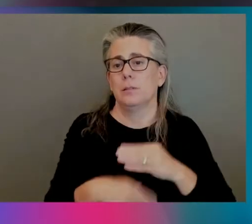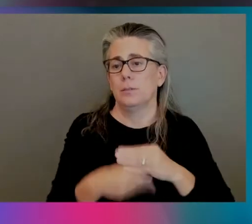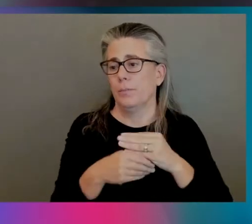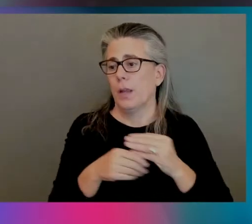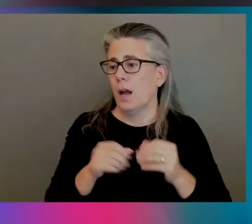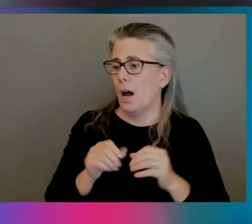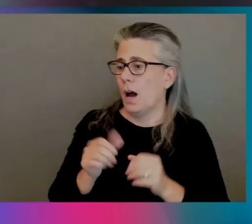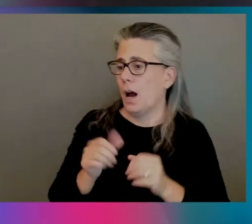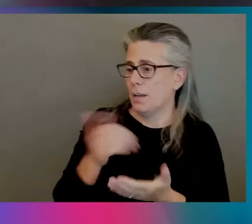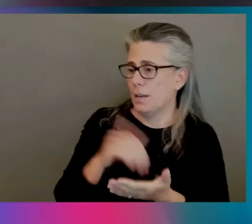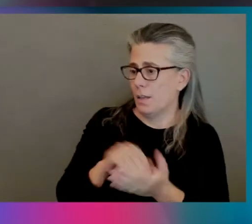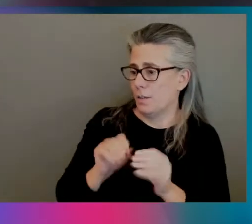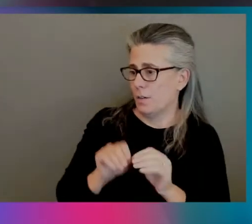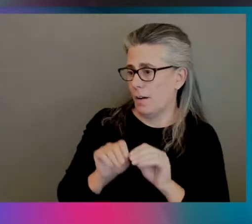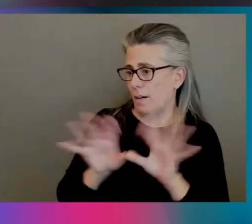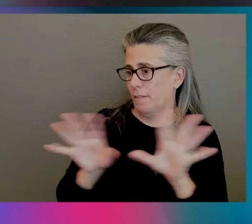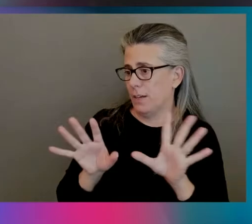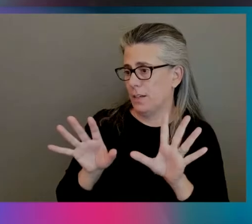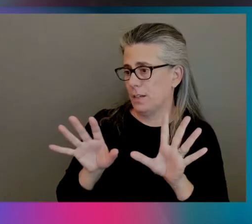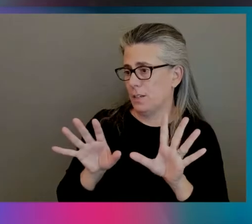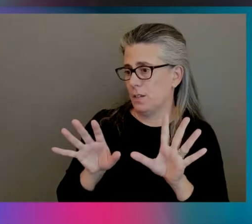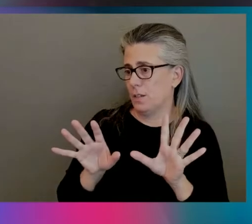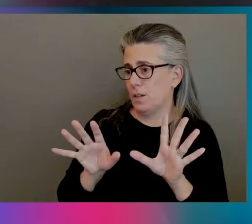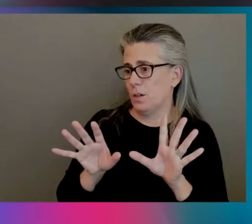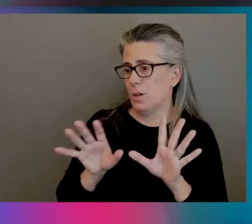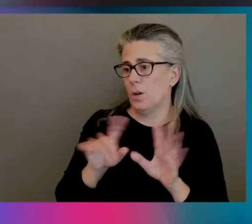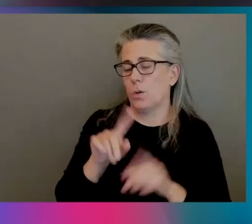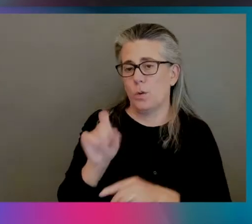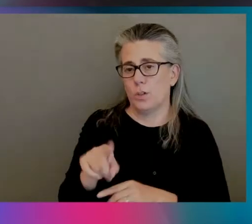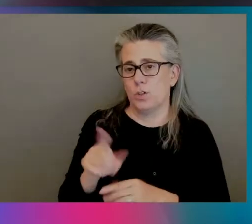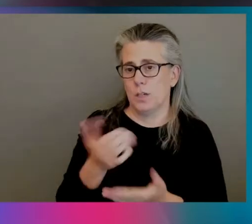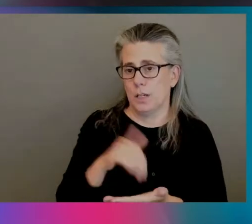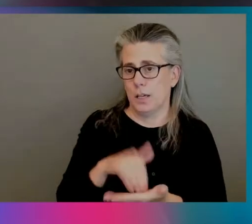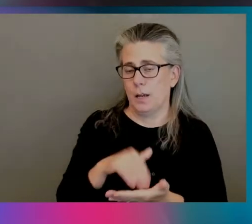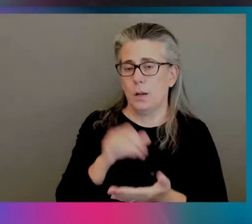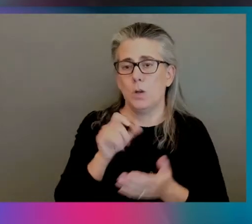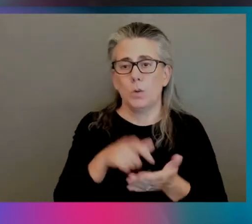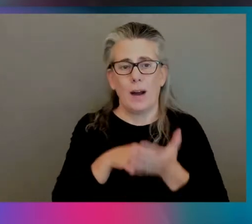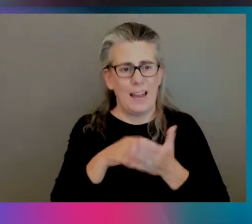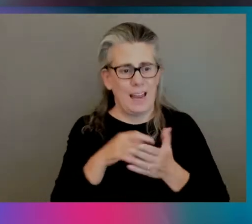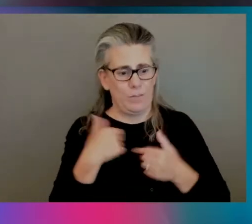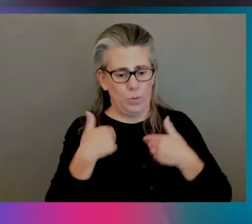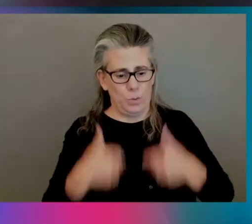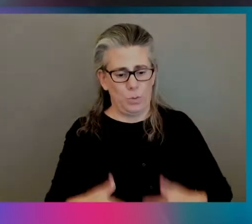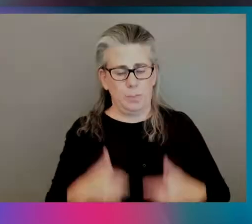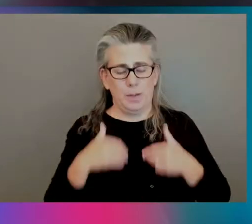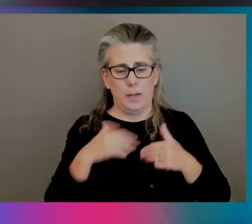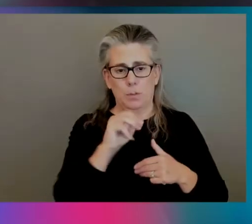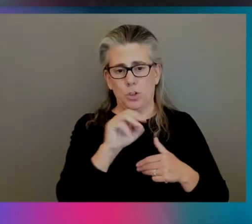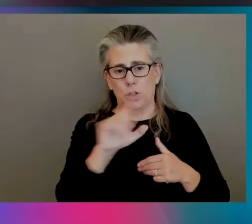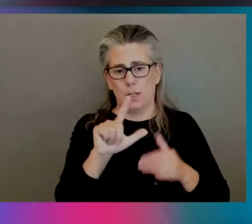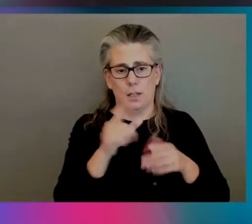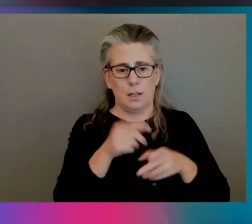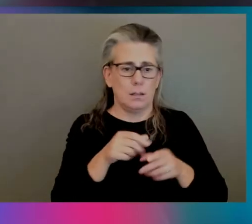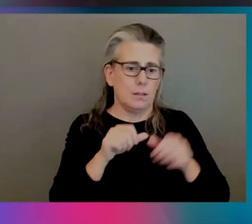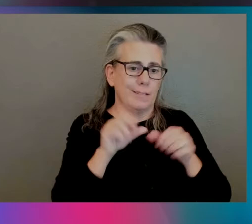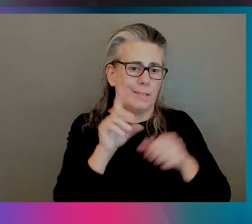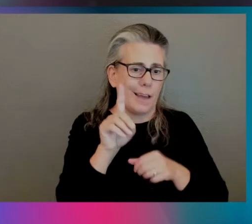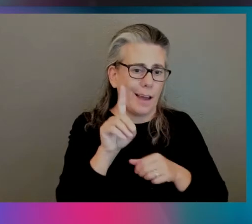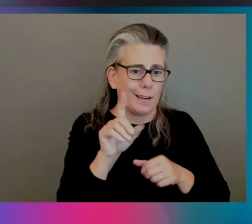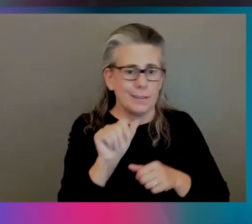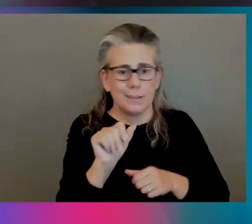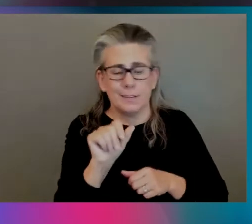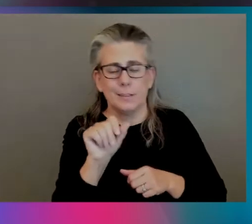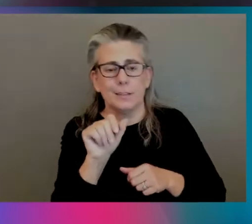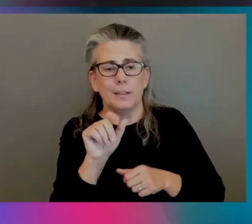Do I have to be a data scientist or a machine learning expert or engineer to work with Personalize? Or Personalize set up in a way